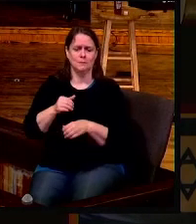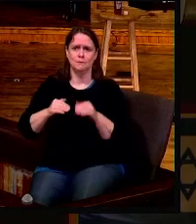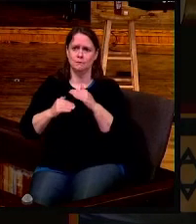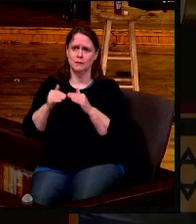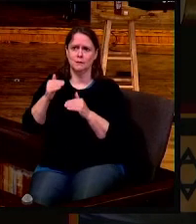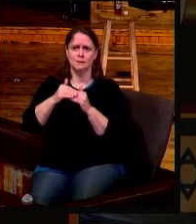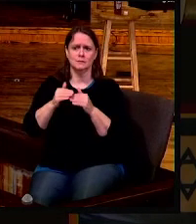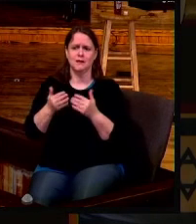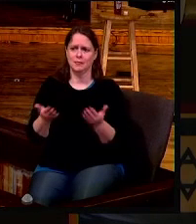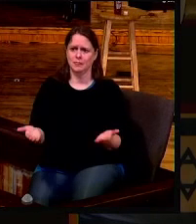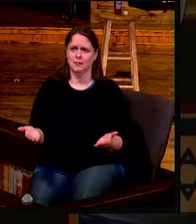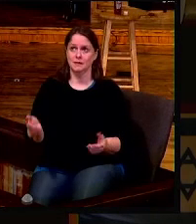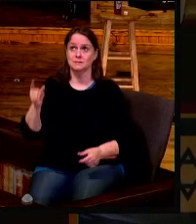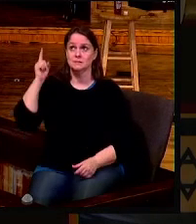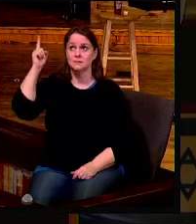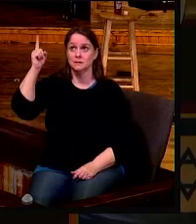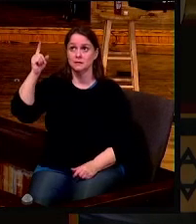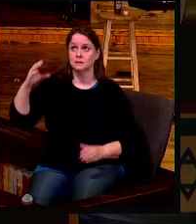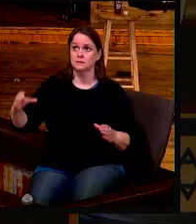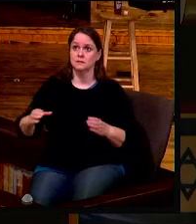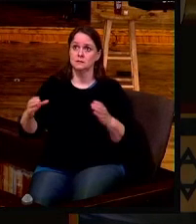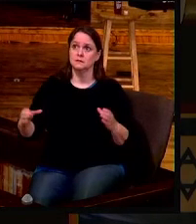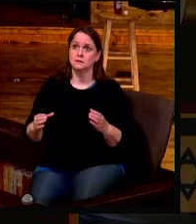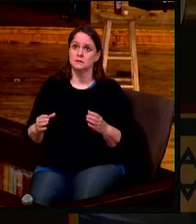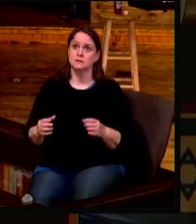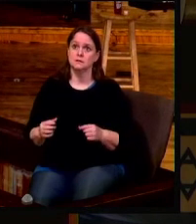He did it by Himself